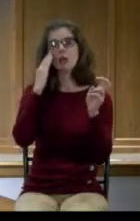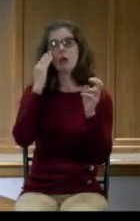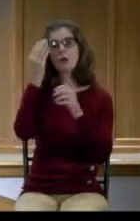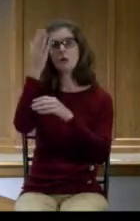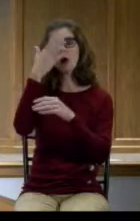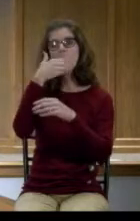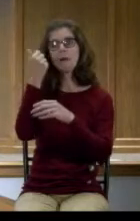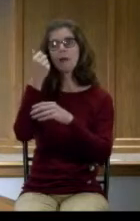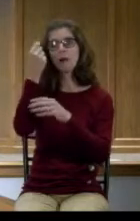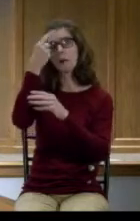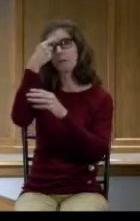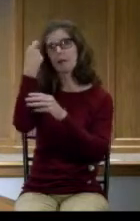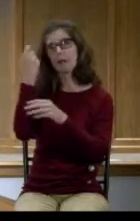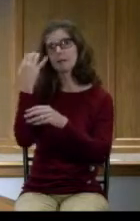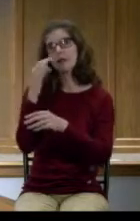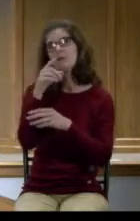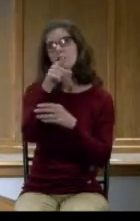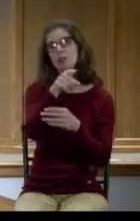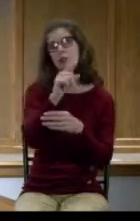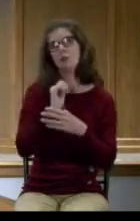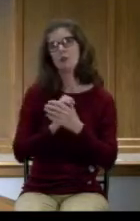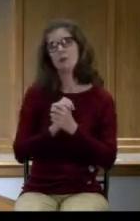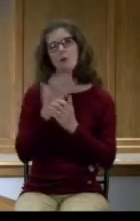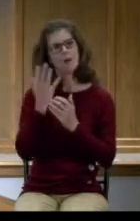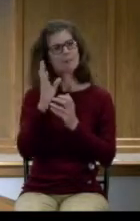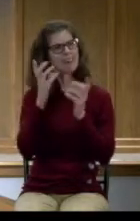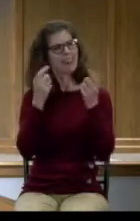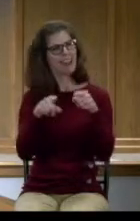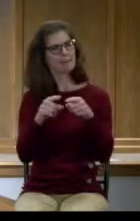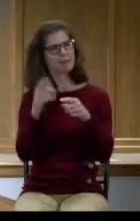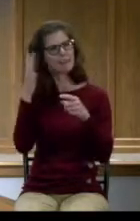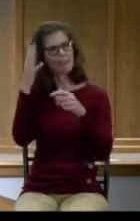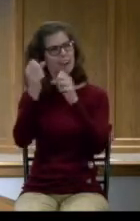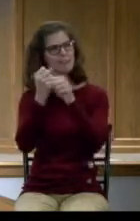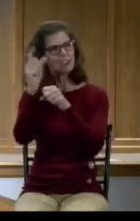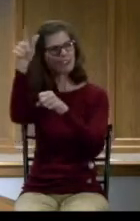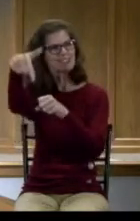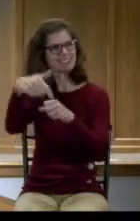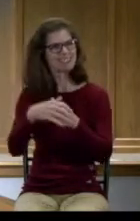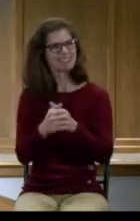because of you. I mean, don't you want that to be your story?